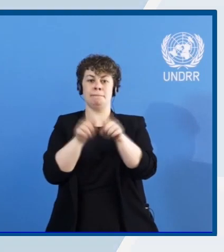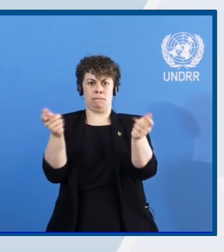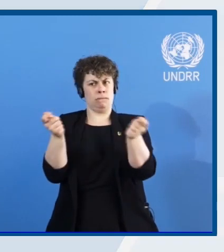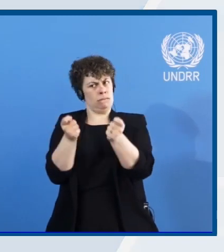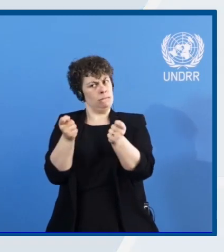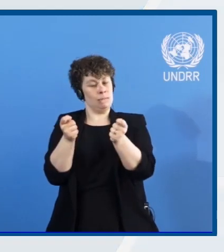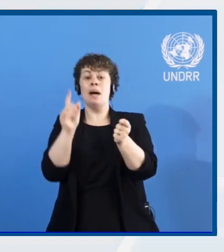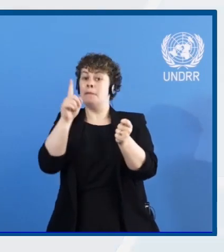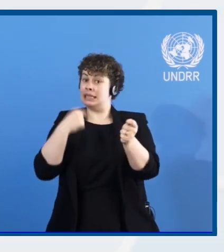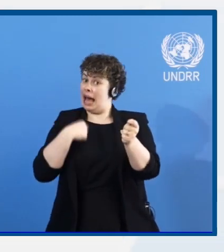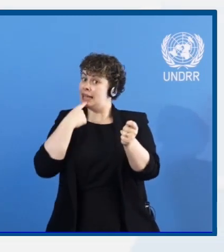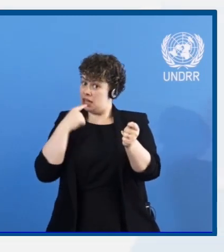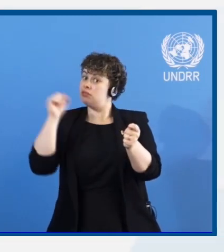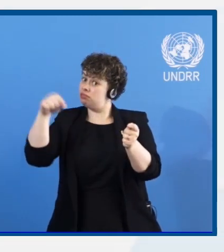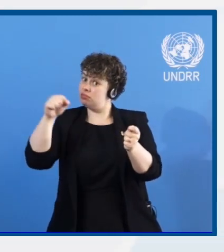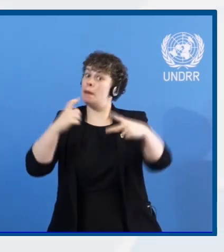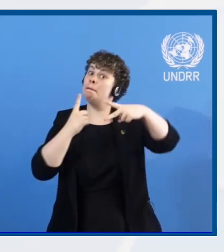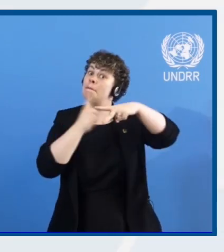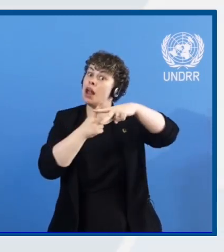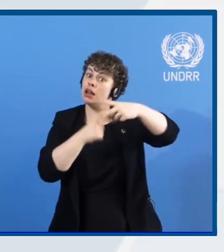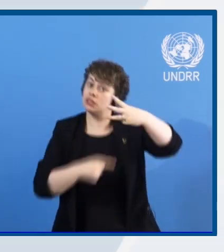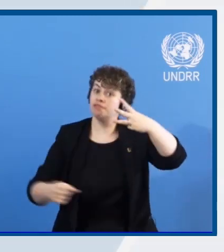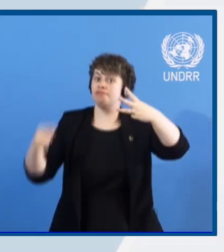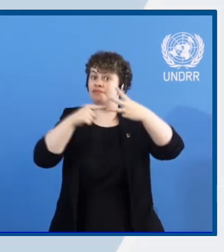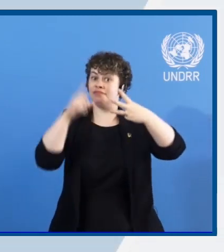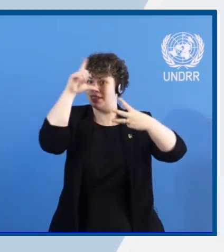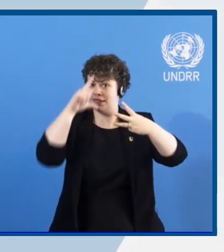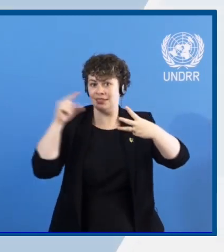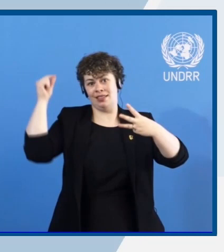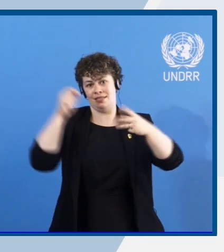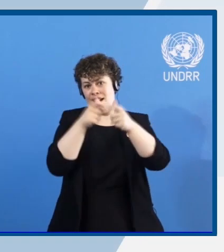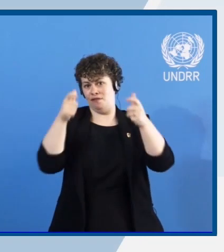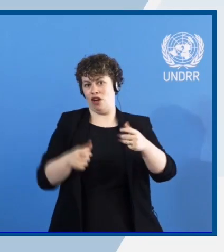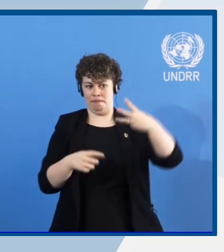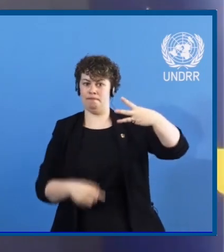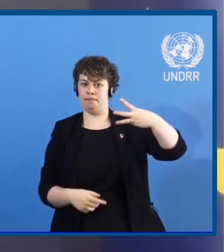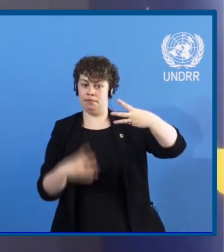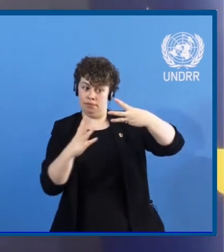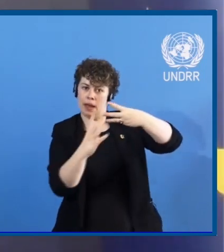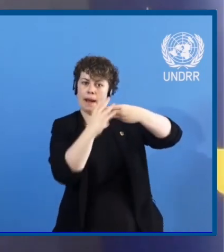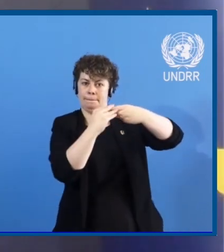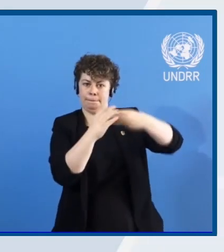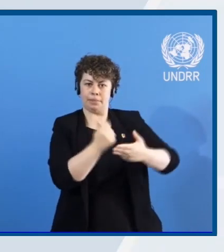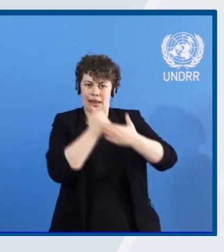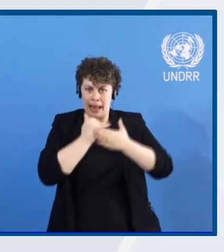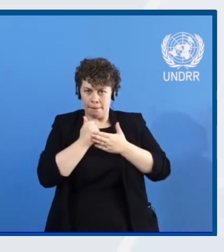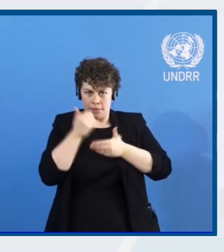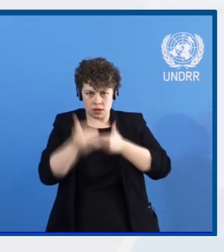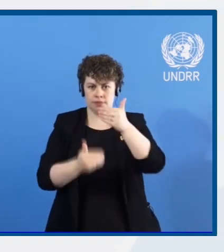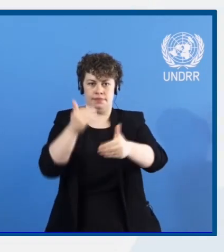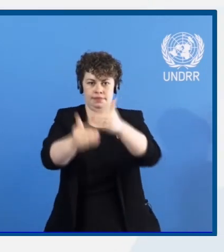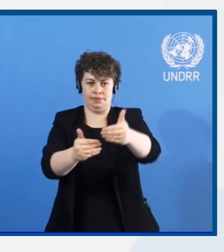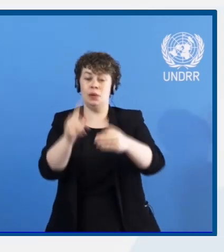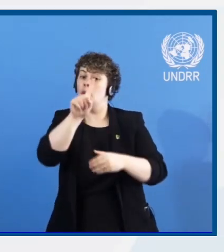the third pillar for sustainable development. And we know that building resilience to